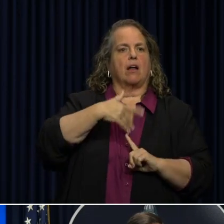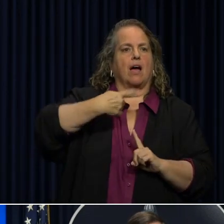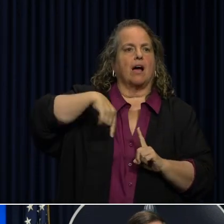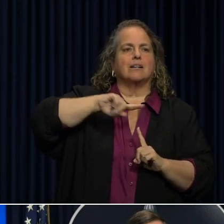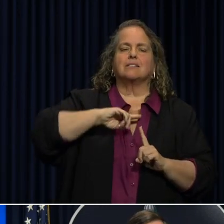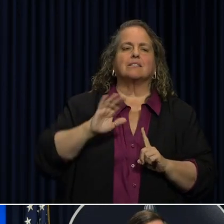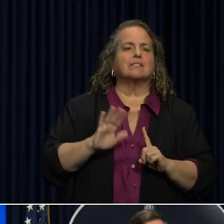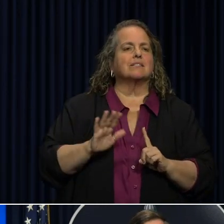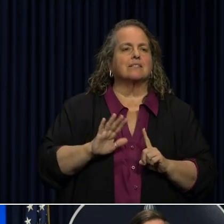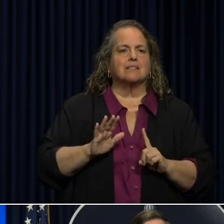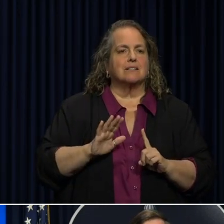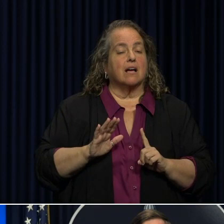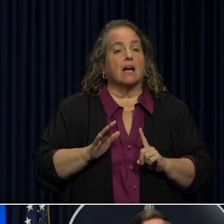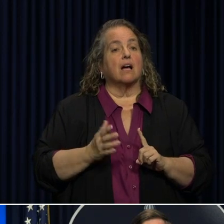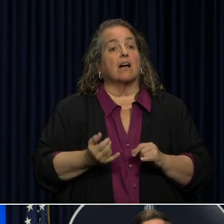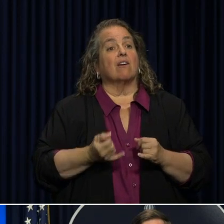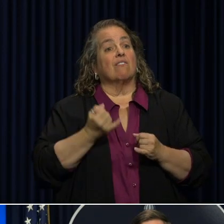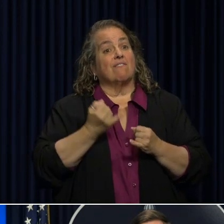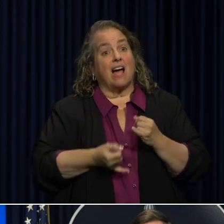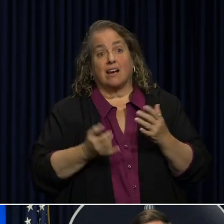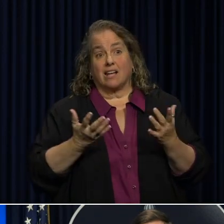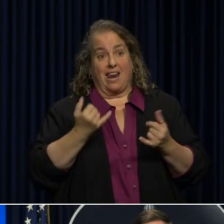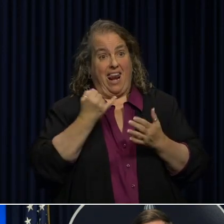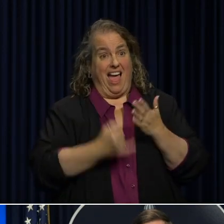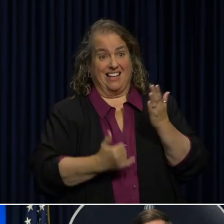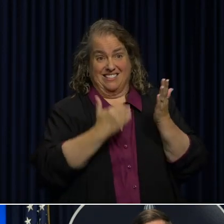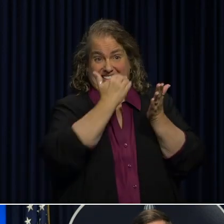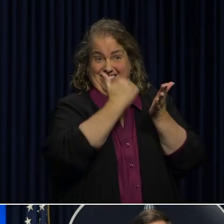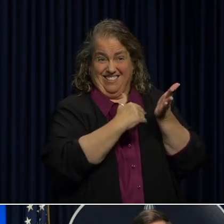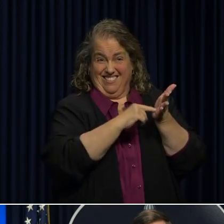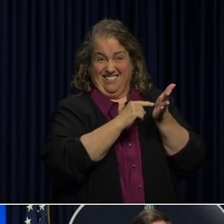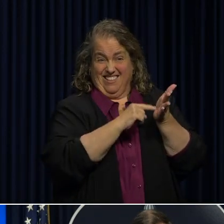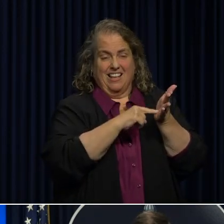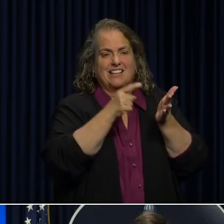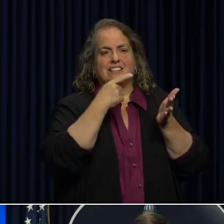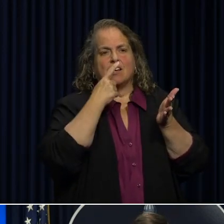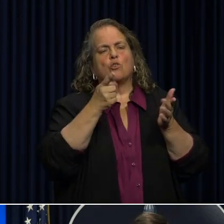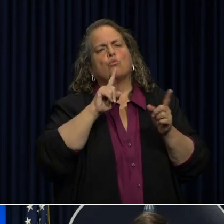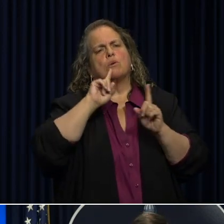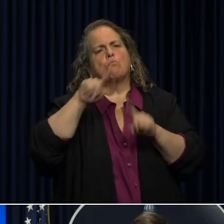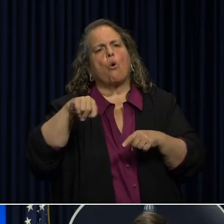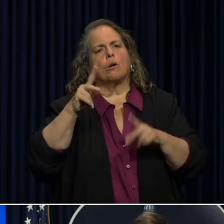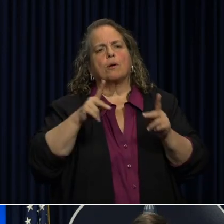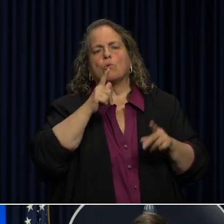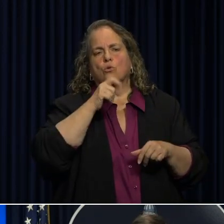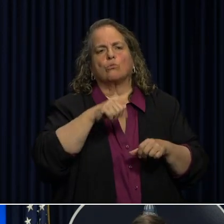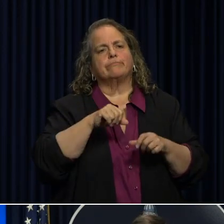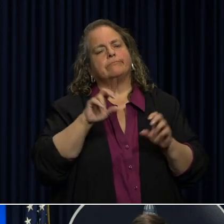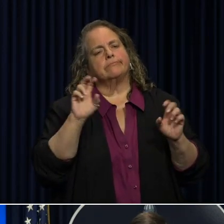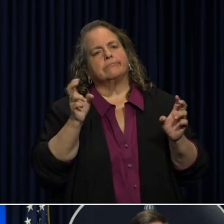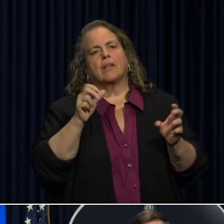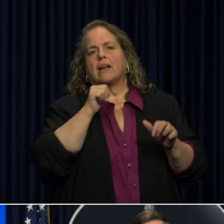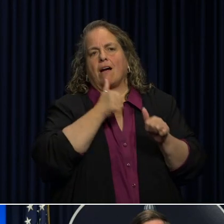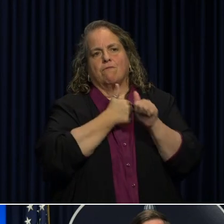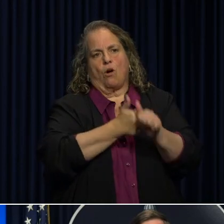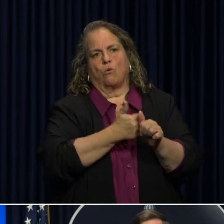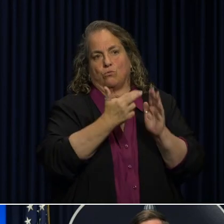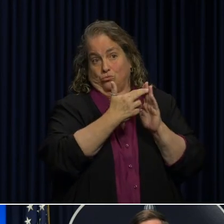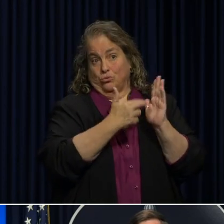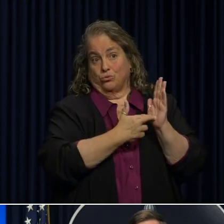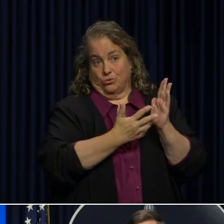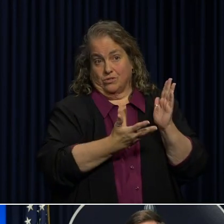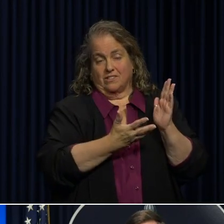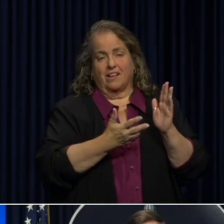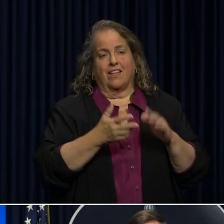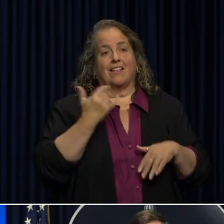non-compliance because that helps us ensure that everybody's on board and doing the right thing. We always talk about the 10 steps